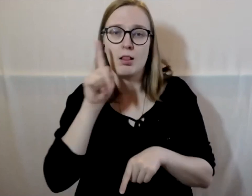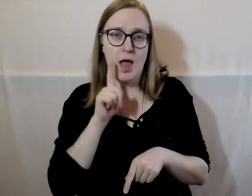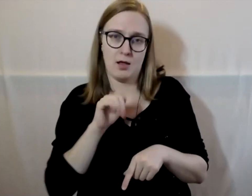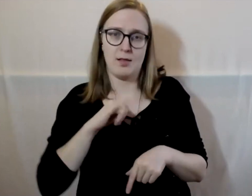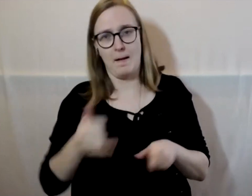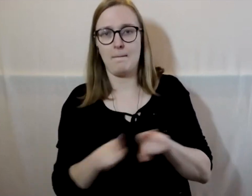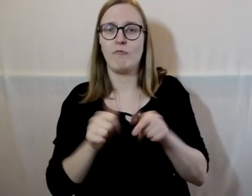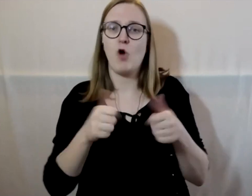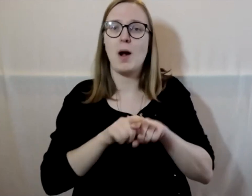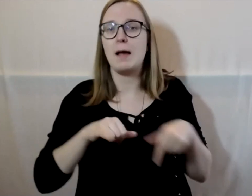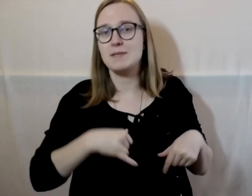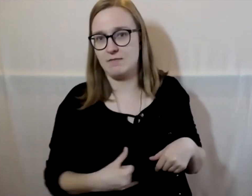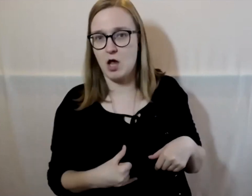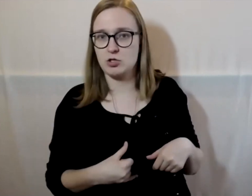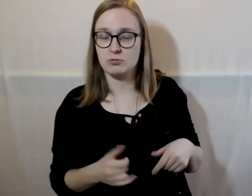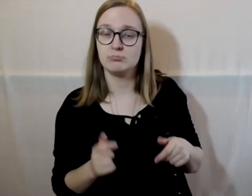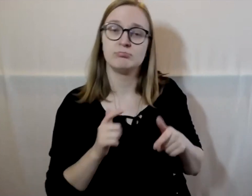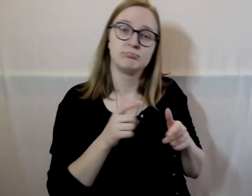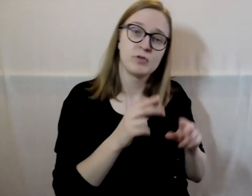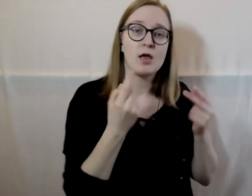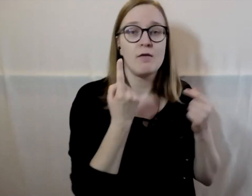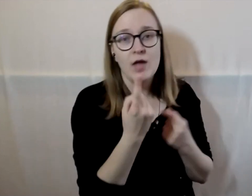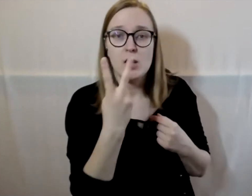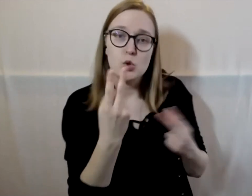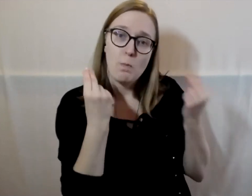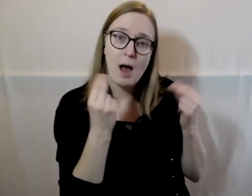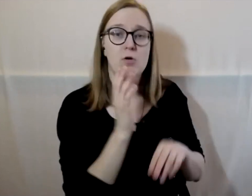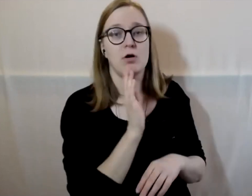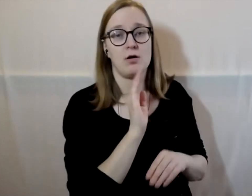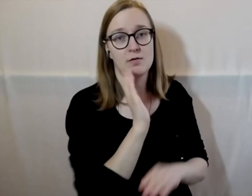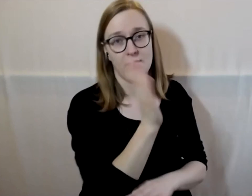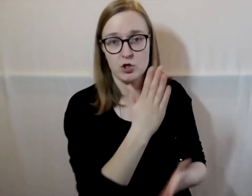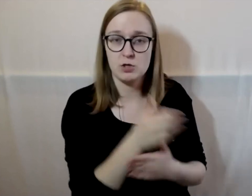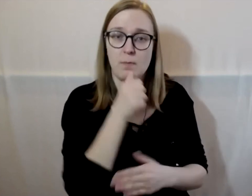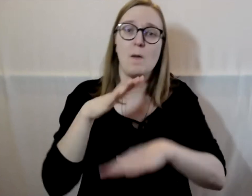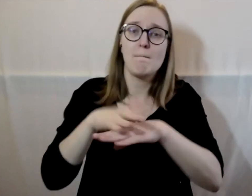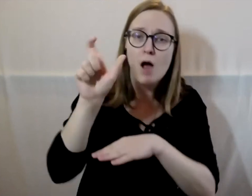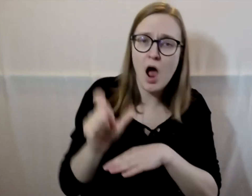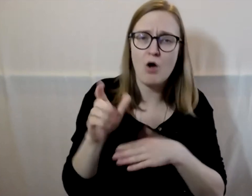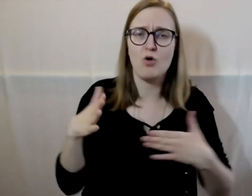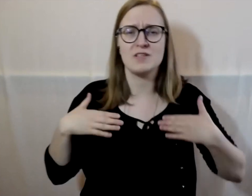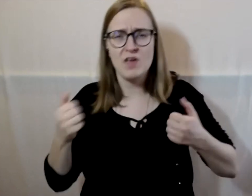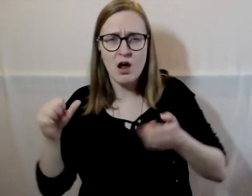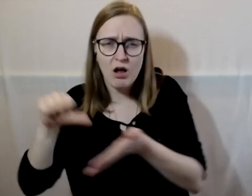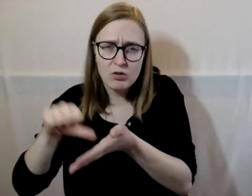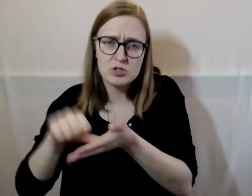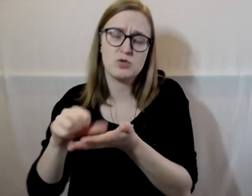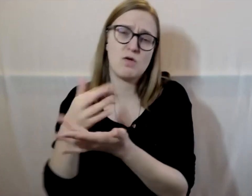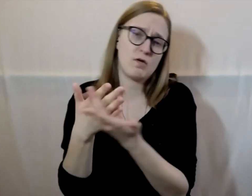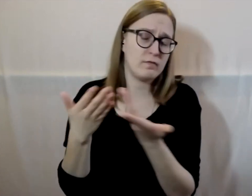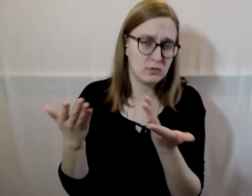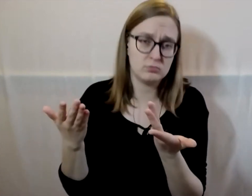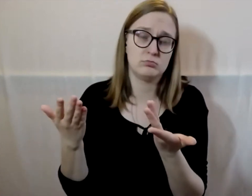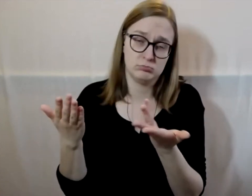For example, bankers for economics, public health specialists for health and safety, who